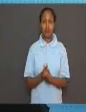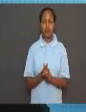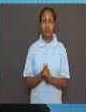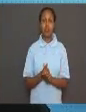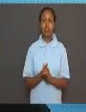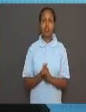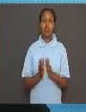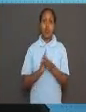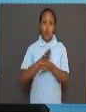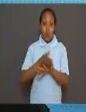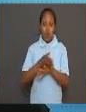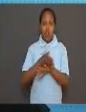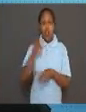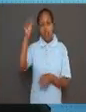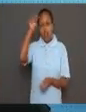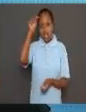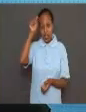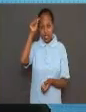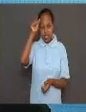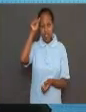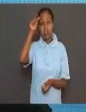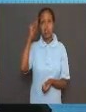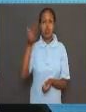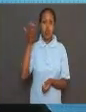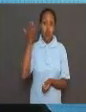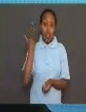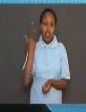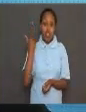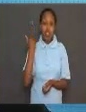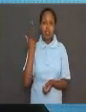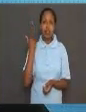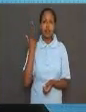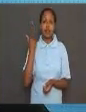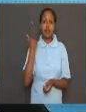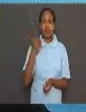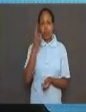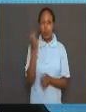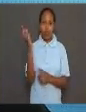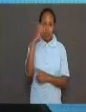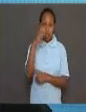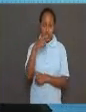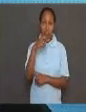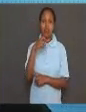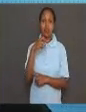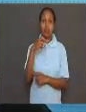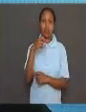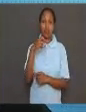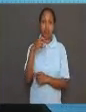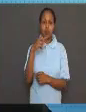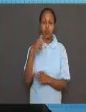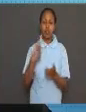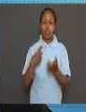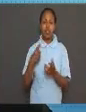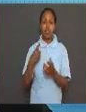While Archimedes was in the tub one day, he